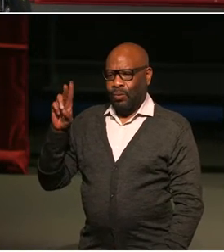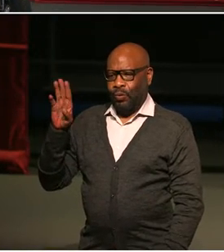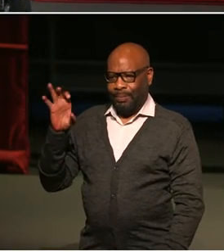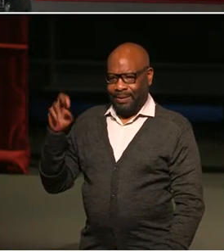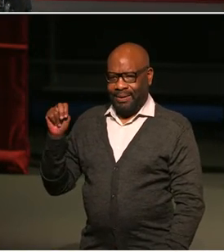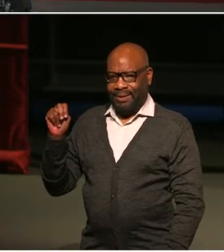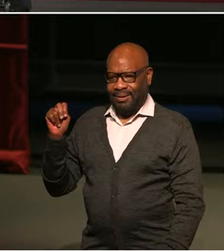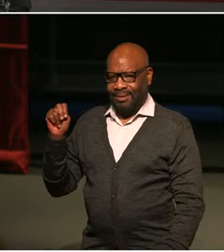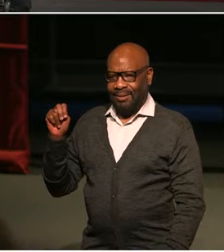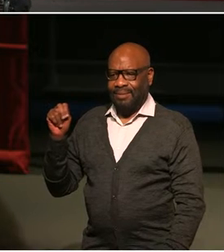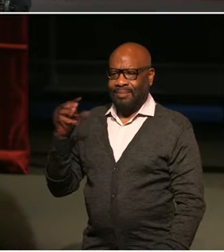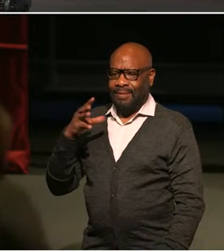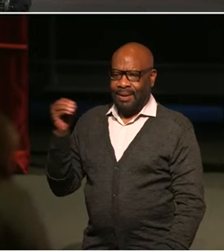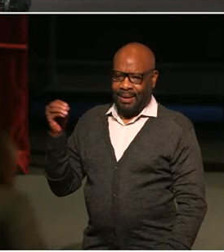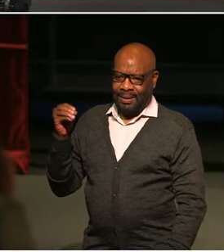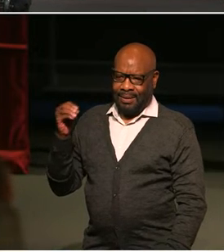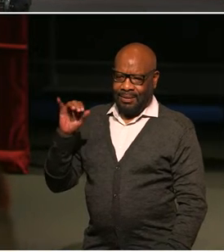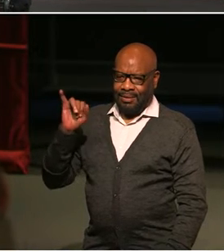producer Janet Yang.